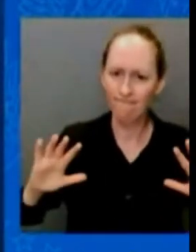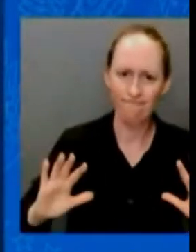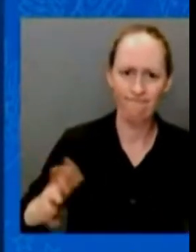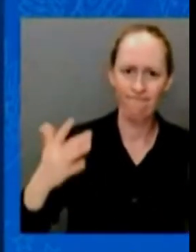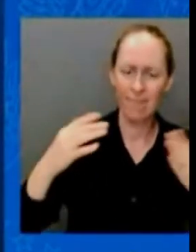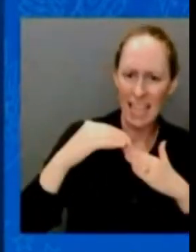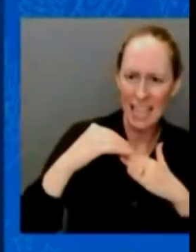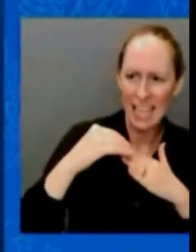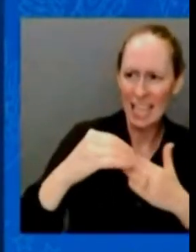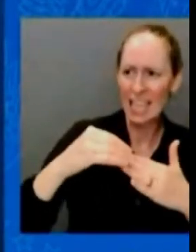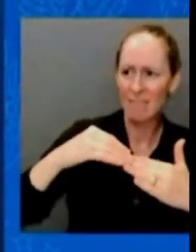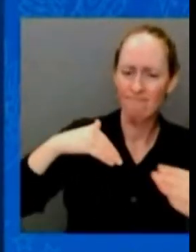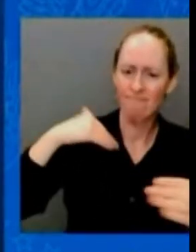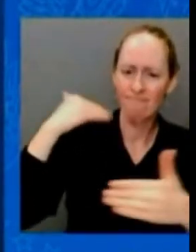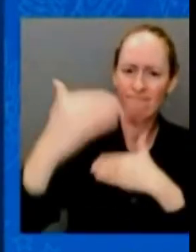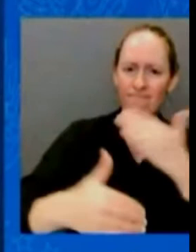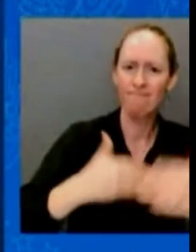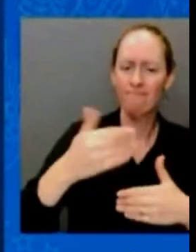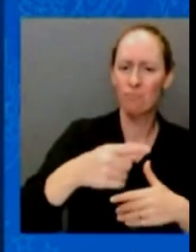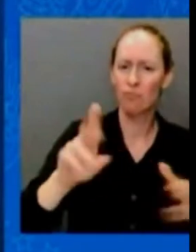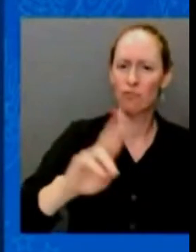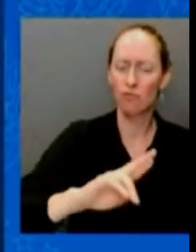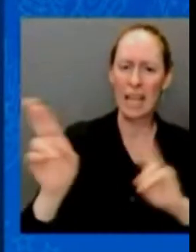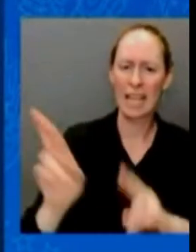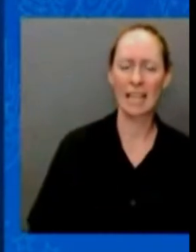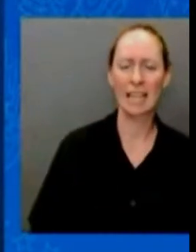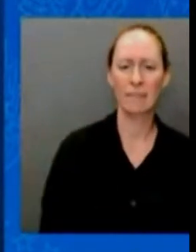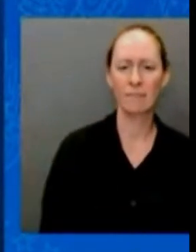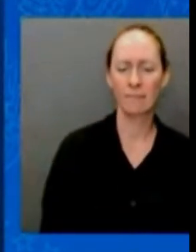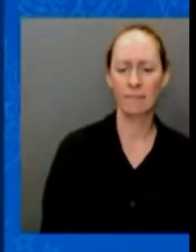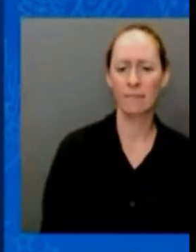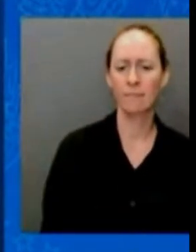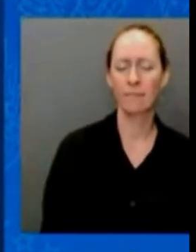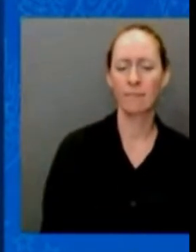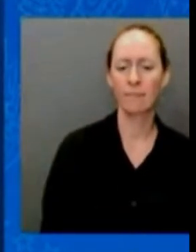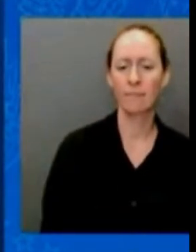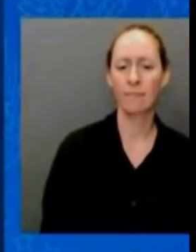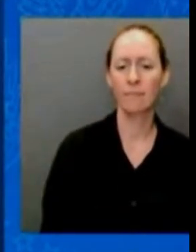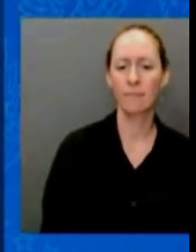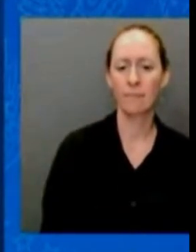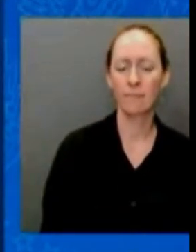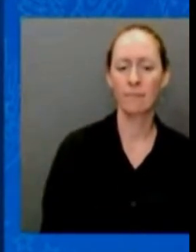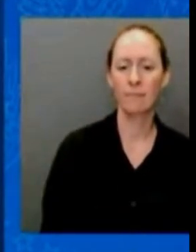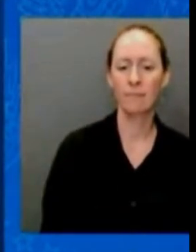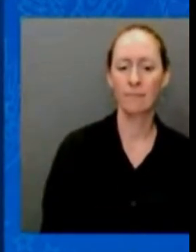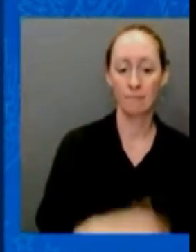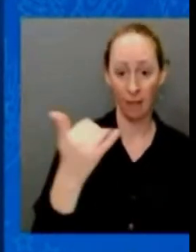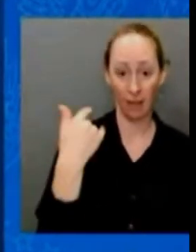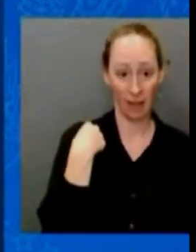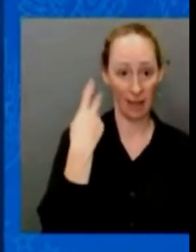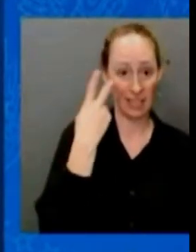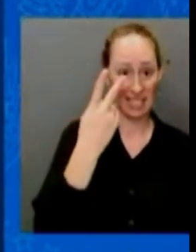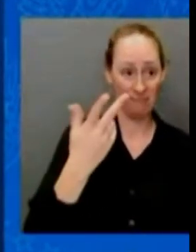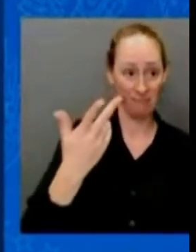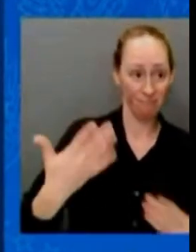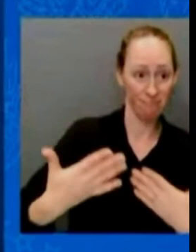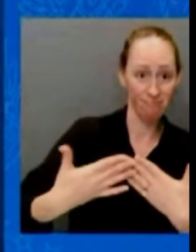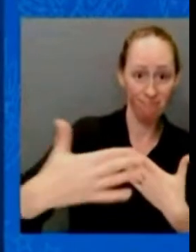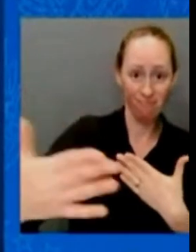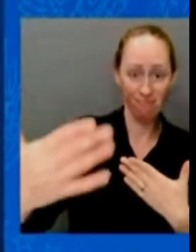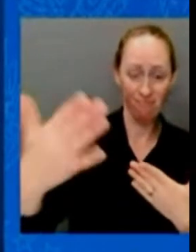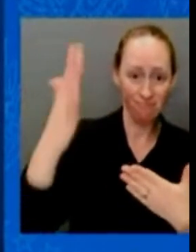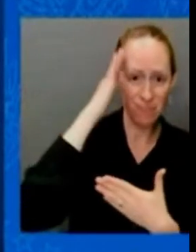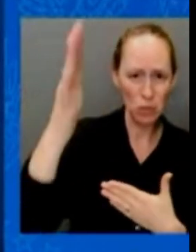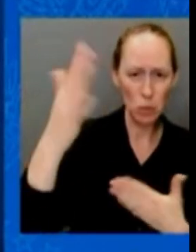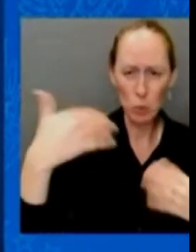right here. Because I look out at the younger generation, it's the best educated generation, the least